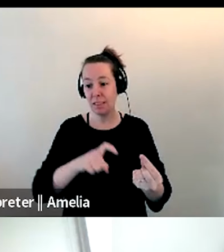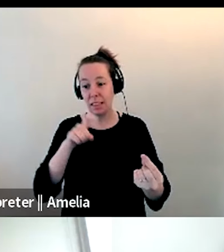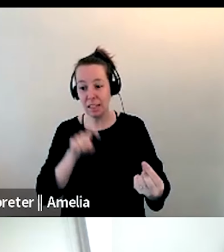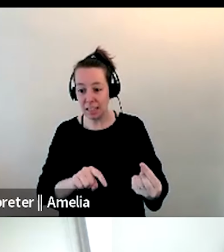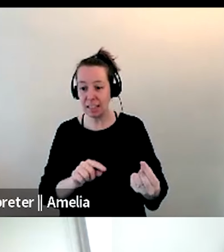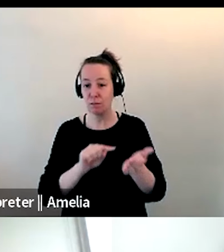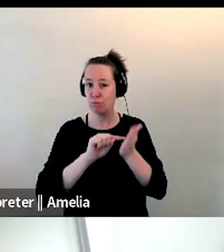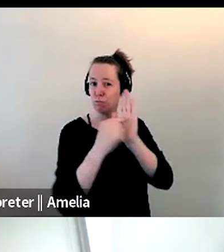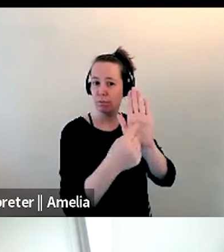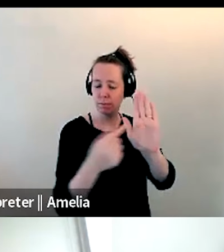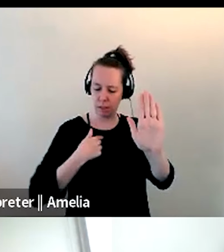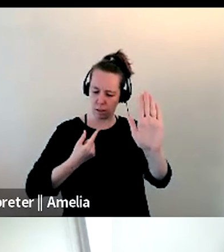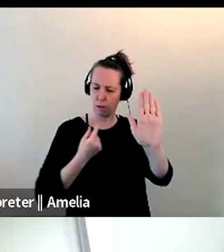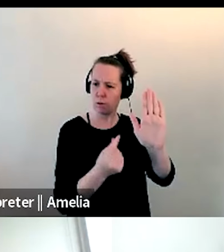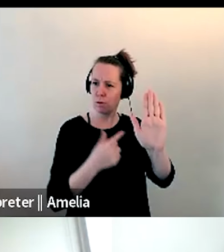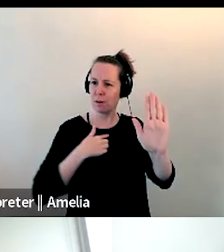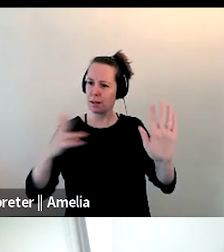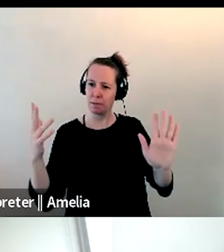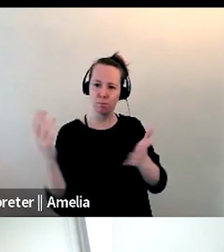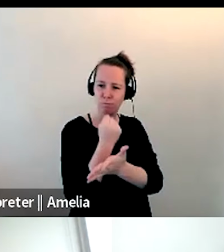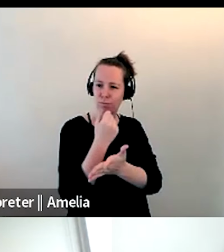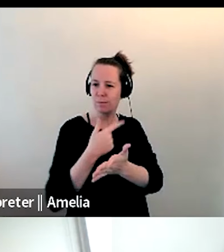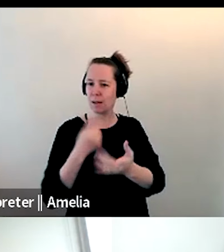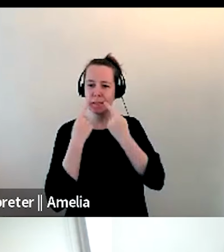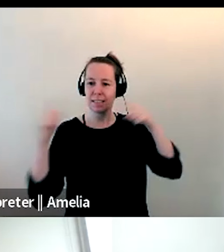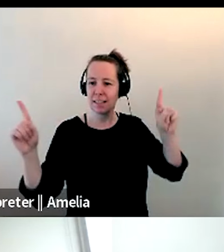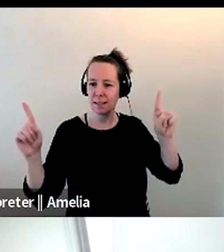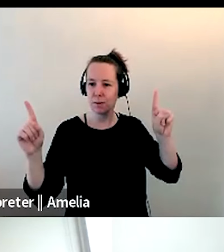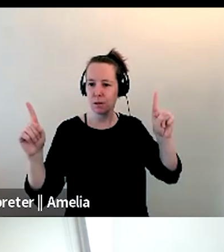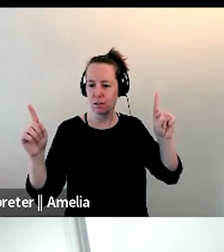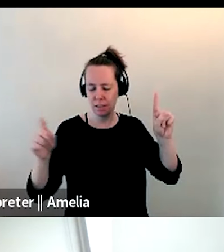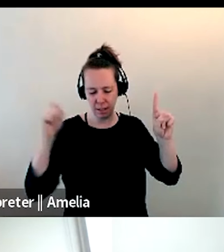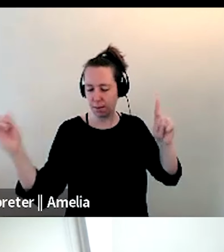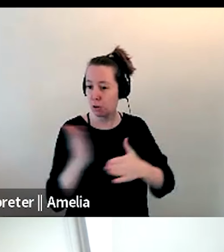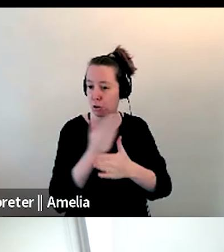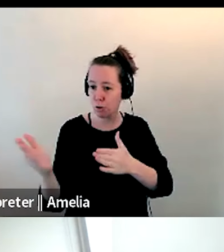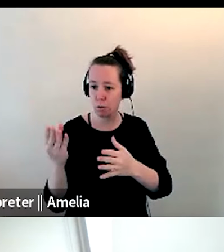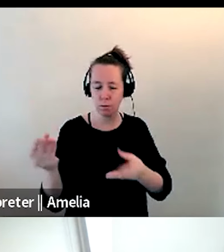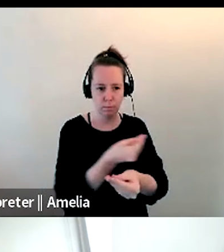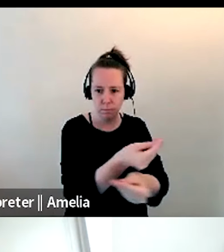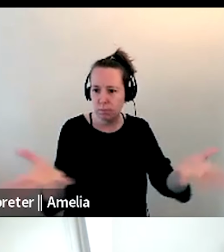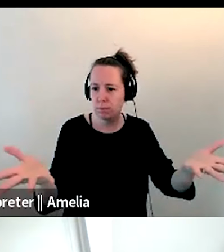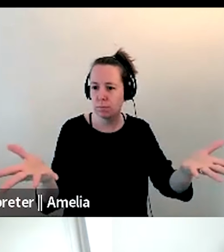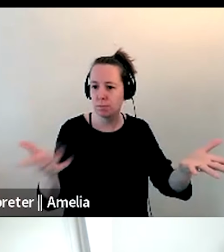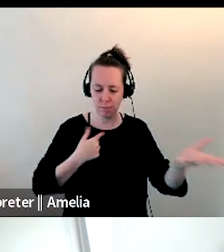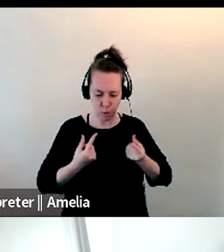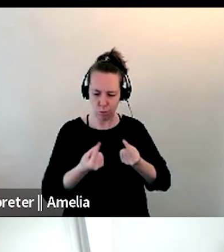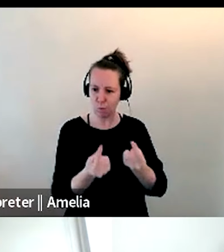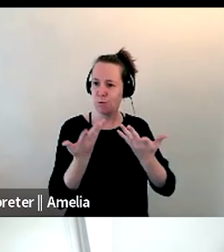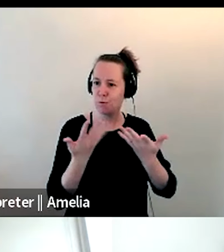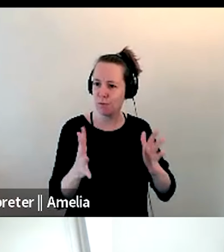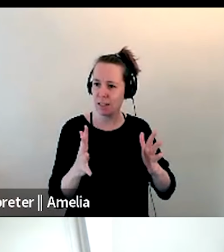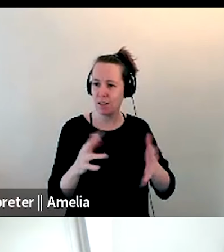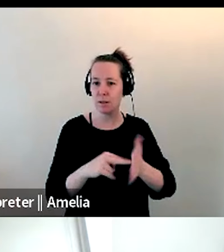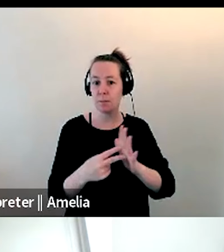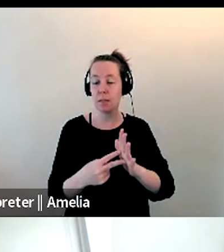own cheerleader, and especially with regards to not being shy about sharing your published work. That's kind of the core of academia. So that was interesting to hear, and it